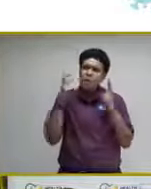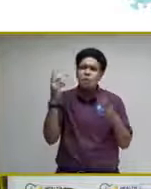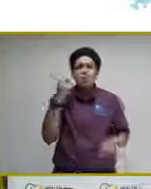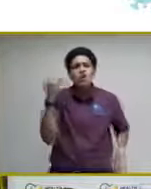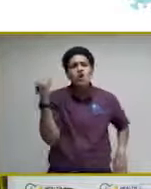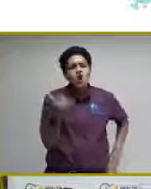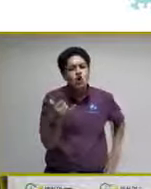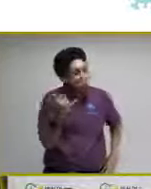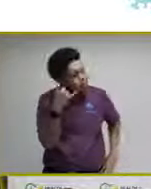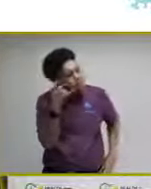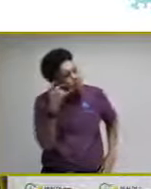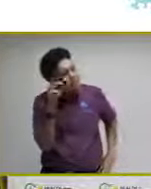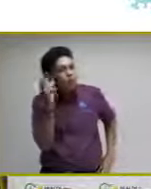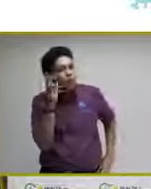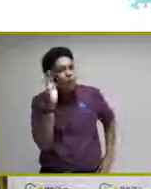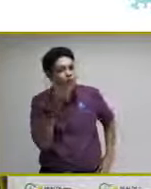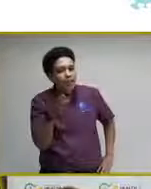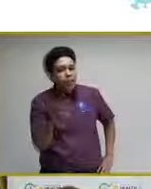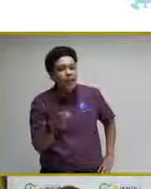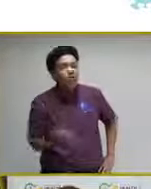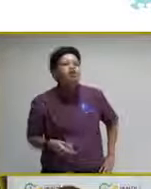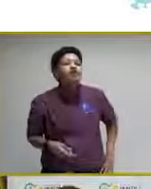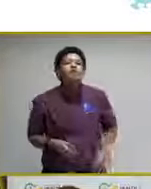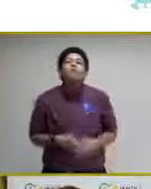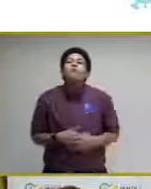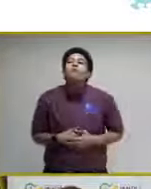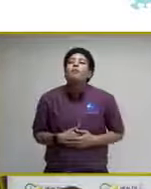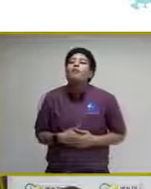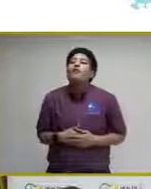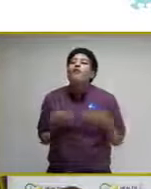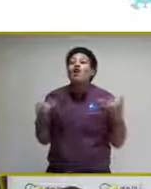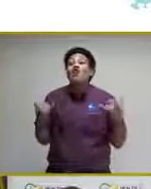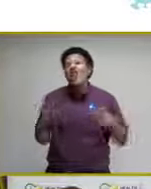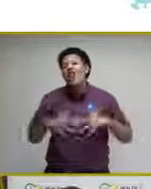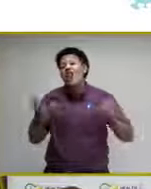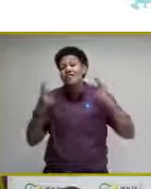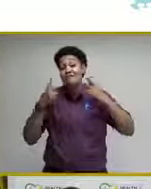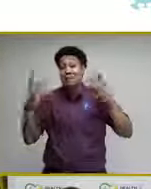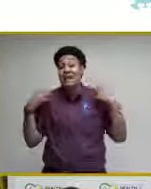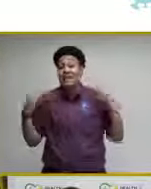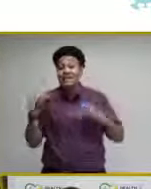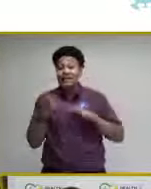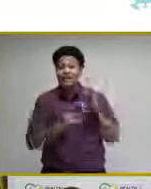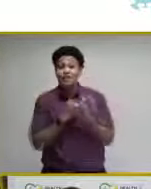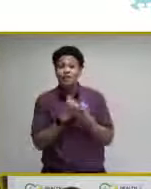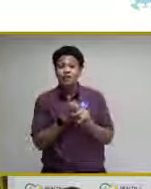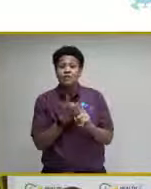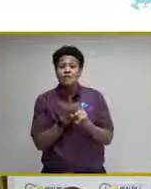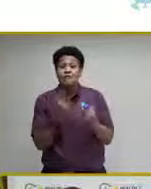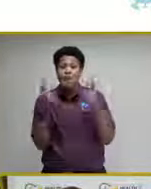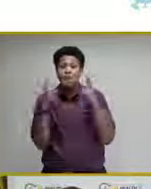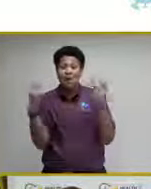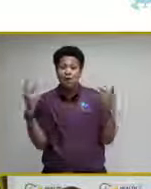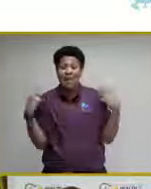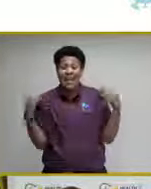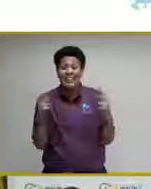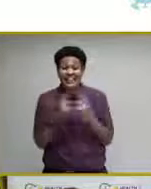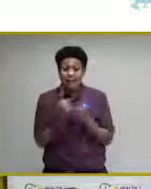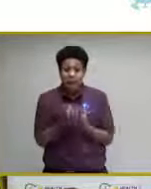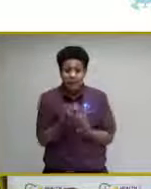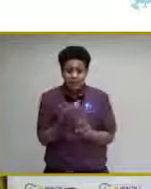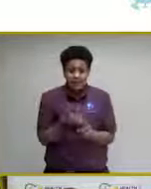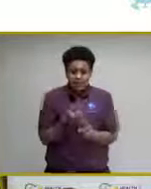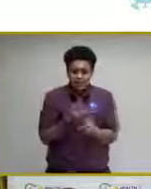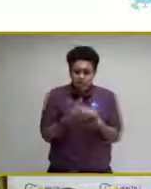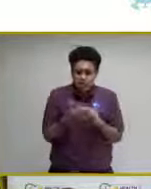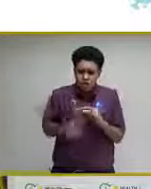Now, currently, a lot of the public health institutions, the public health departments across